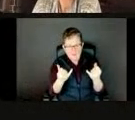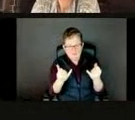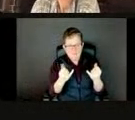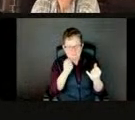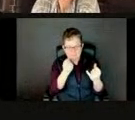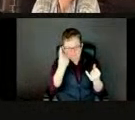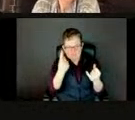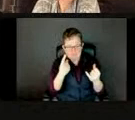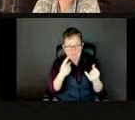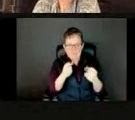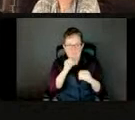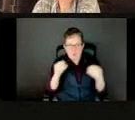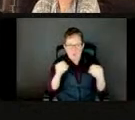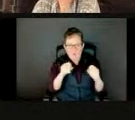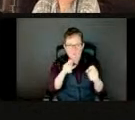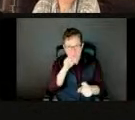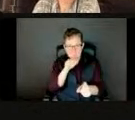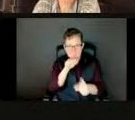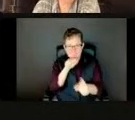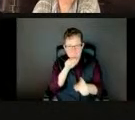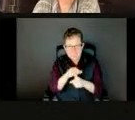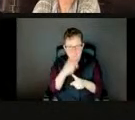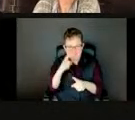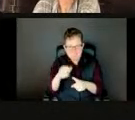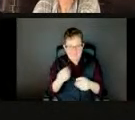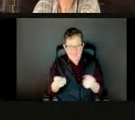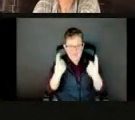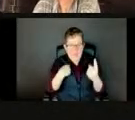John Cougar Mellencamp. Love it.